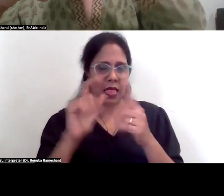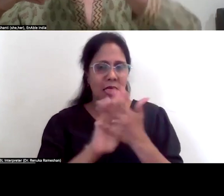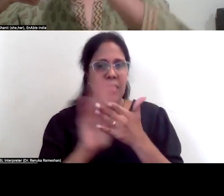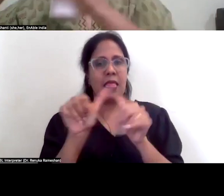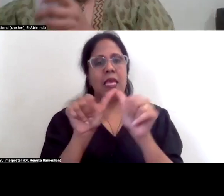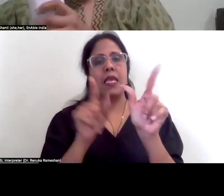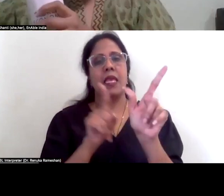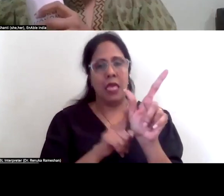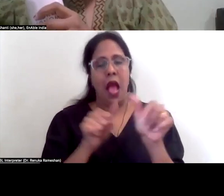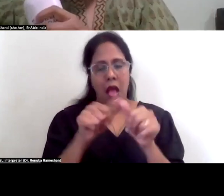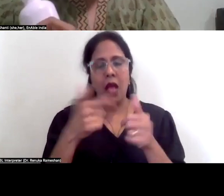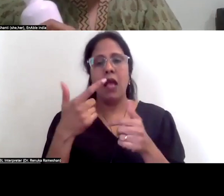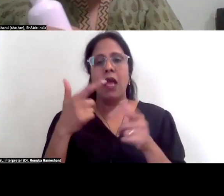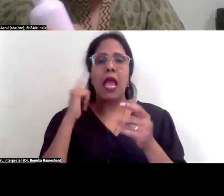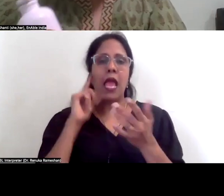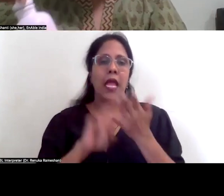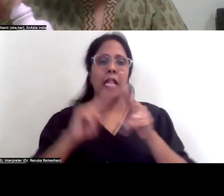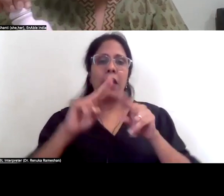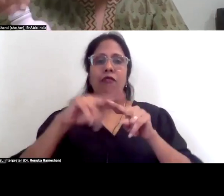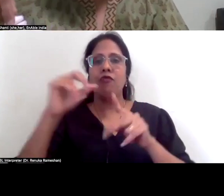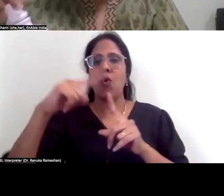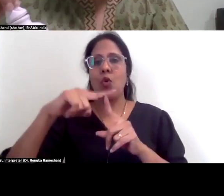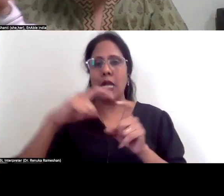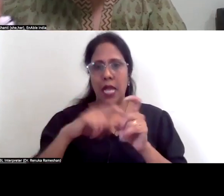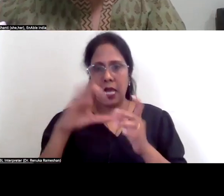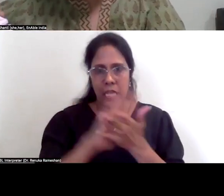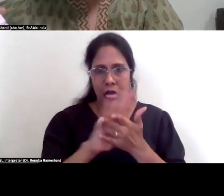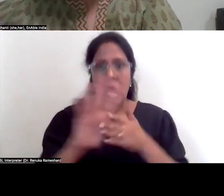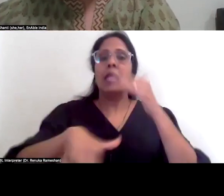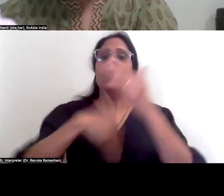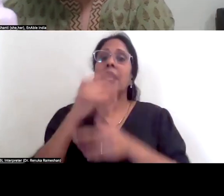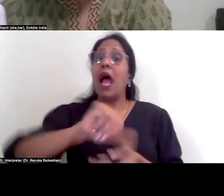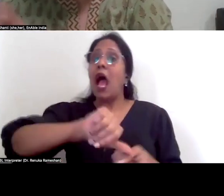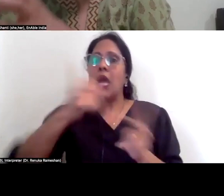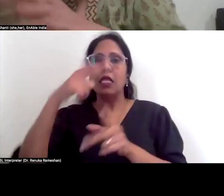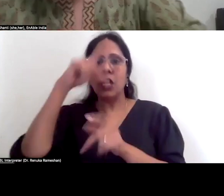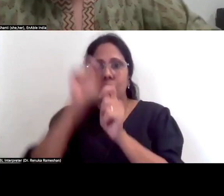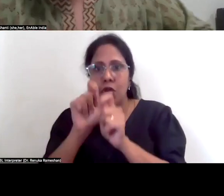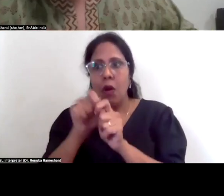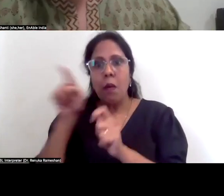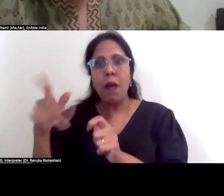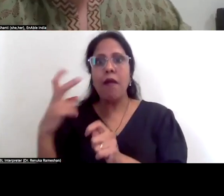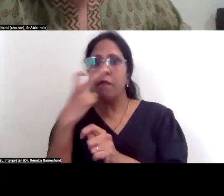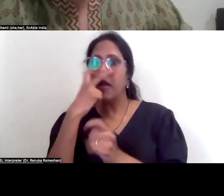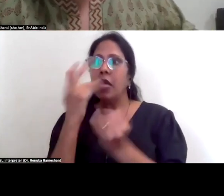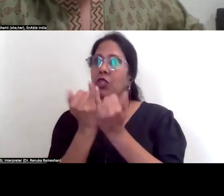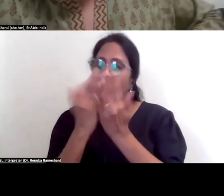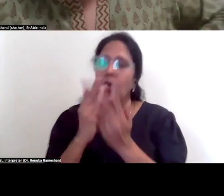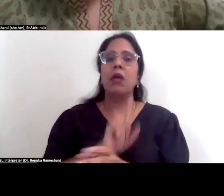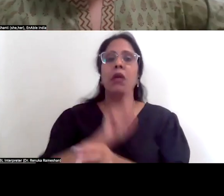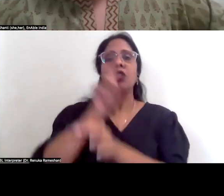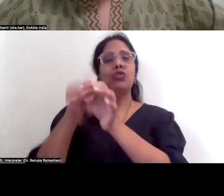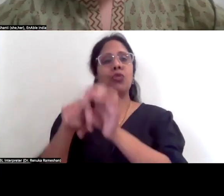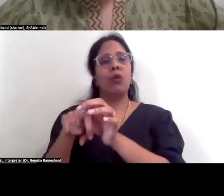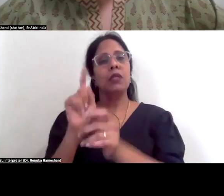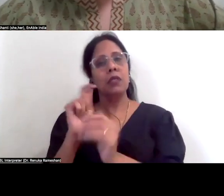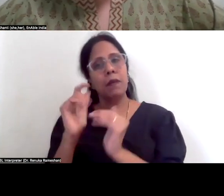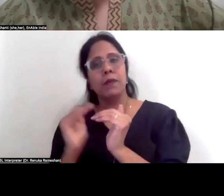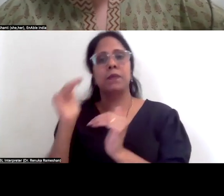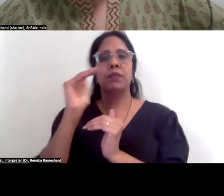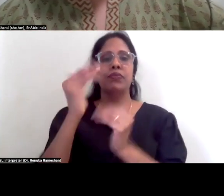BGS Blind School, which I subsequently joined. I utilized the golden opportunities given by Namavani.